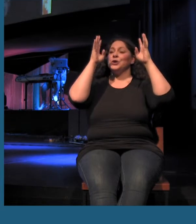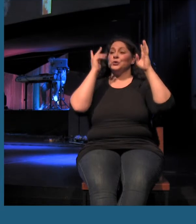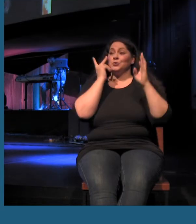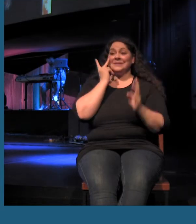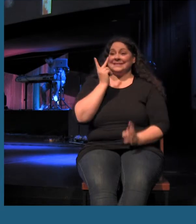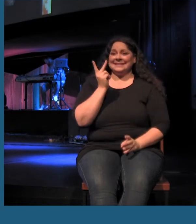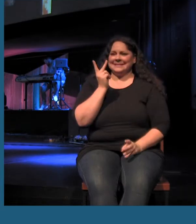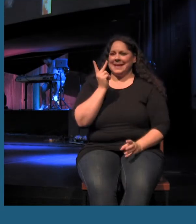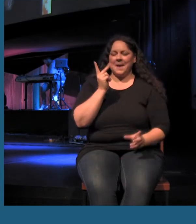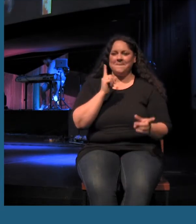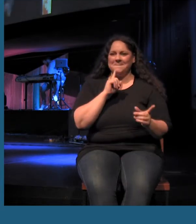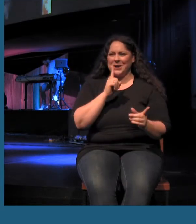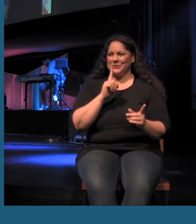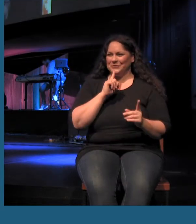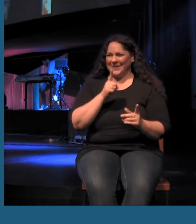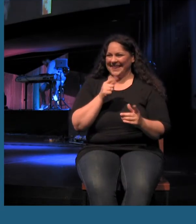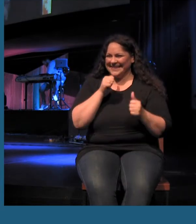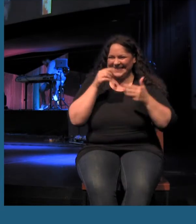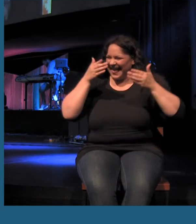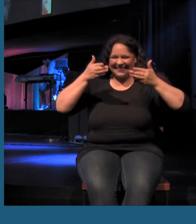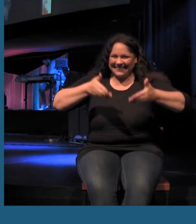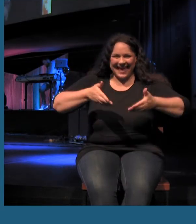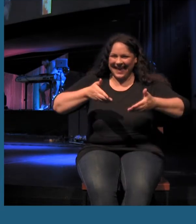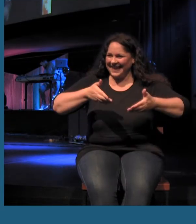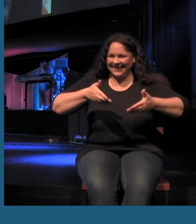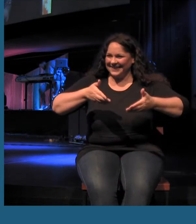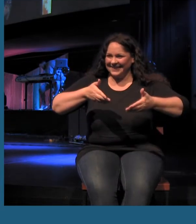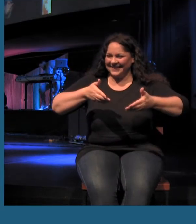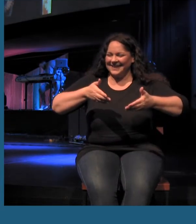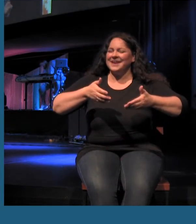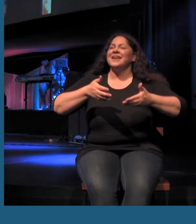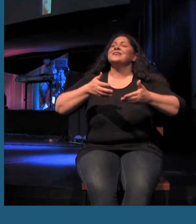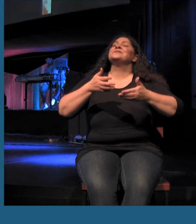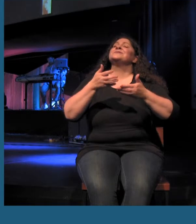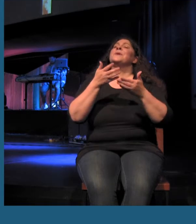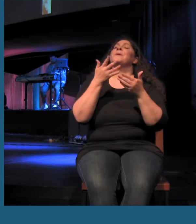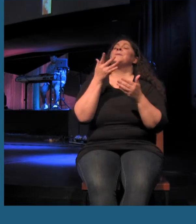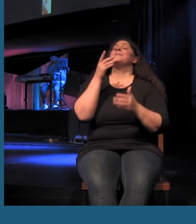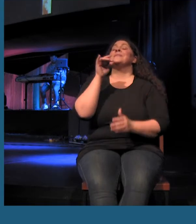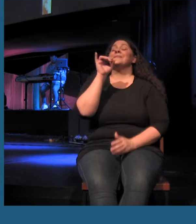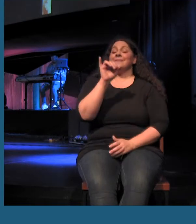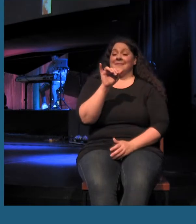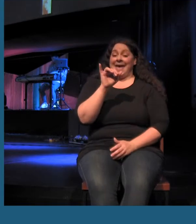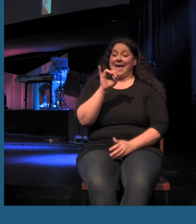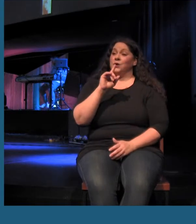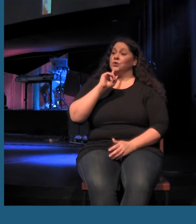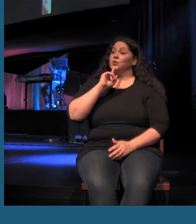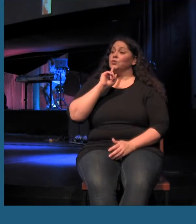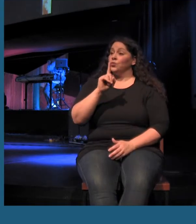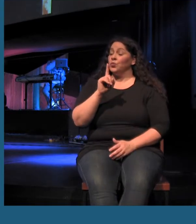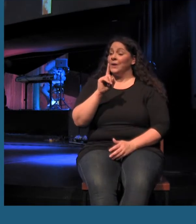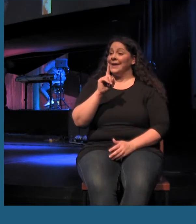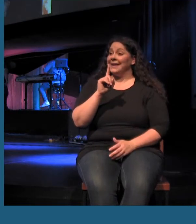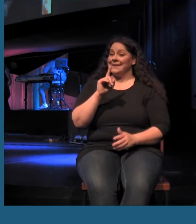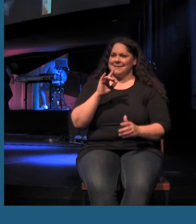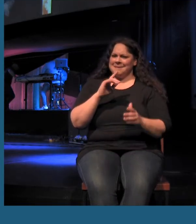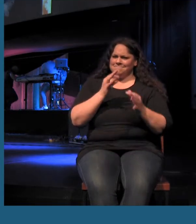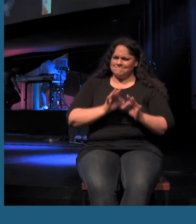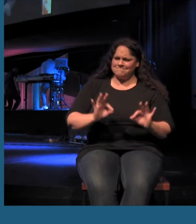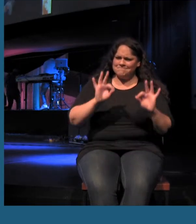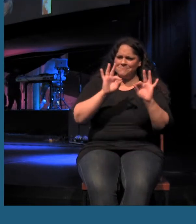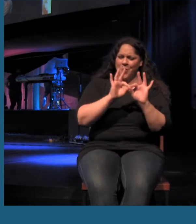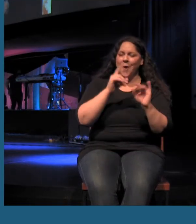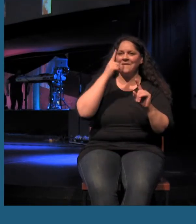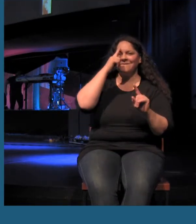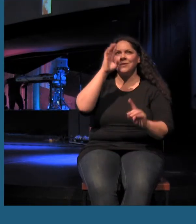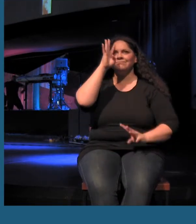see what actually our senses don't experience. So imagination is the key to innovation,